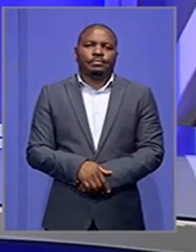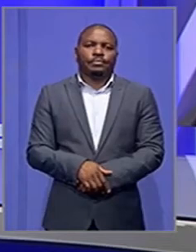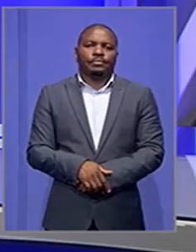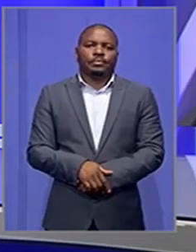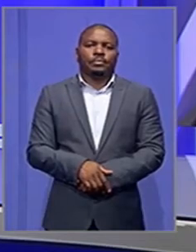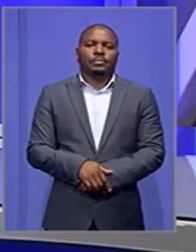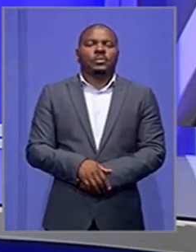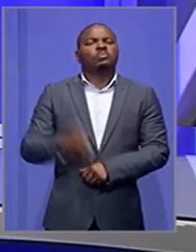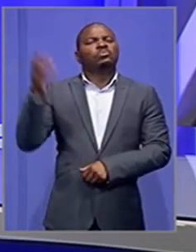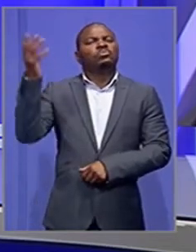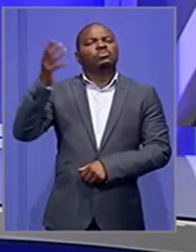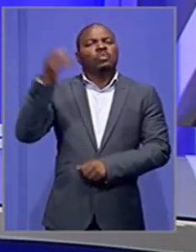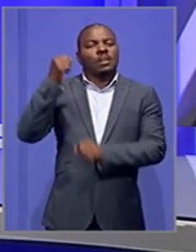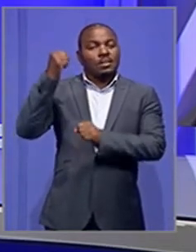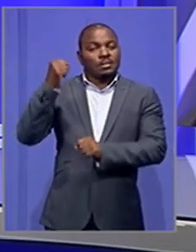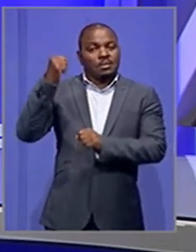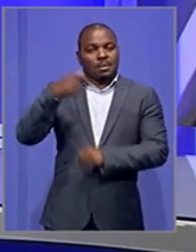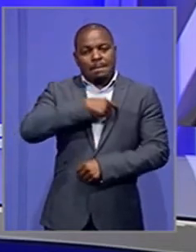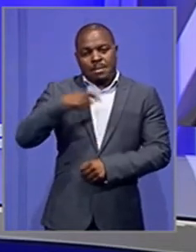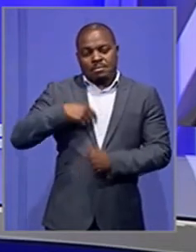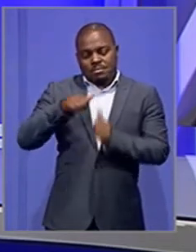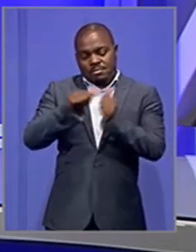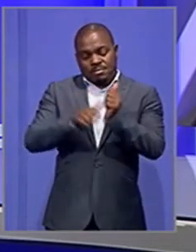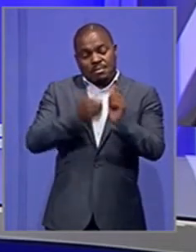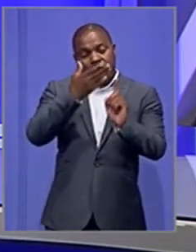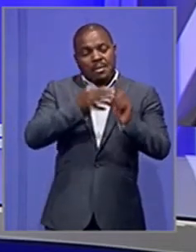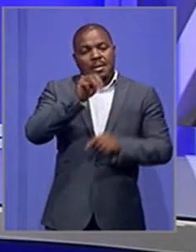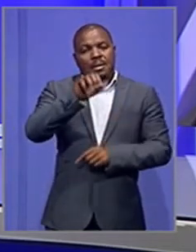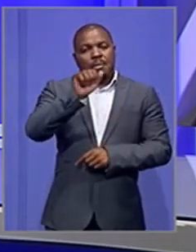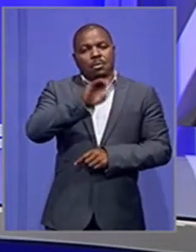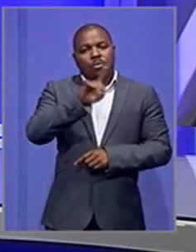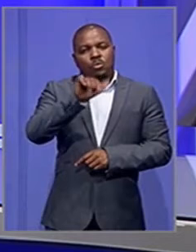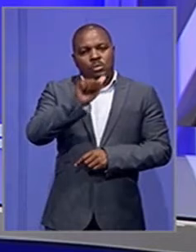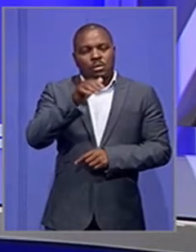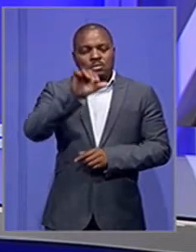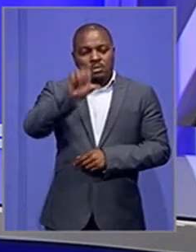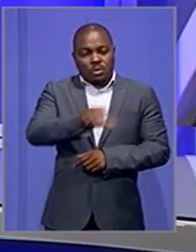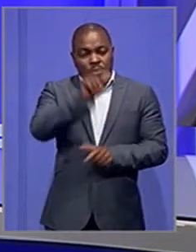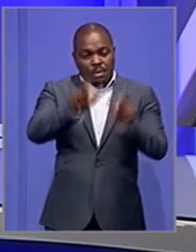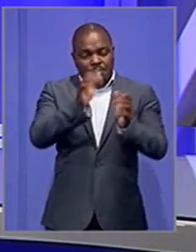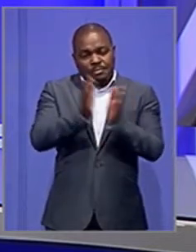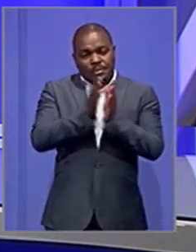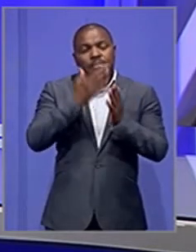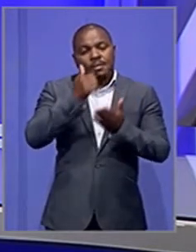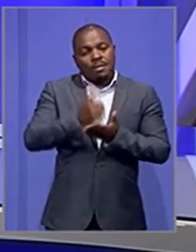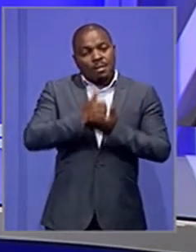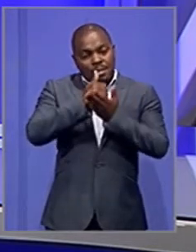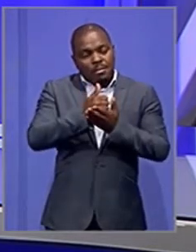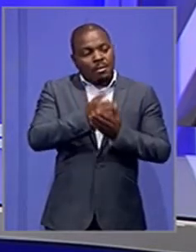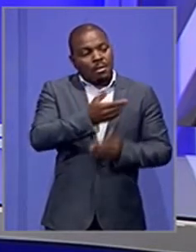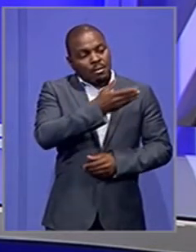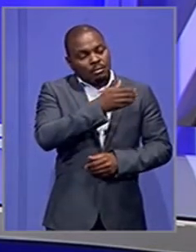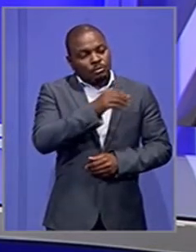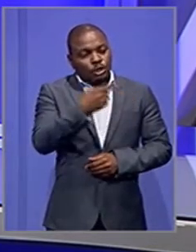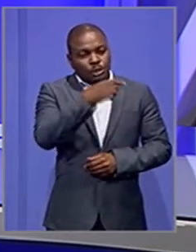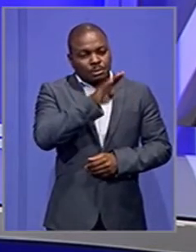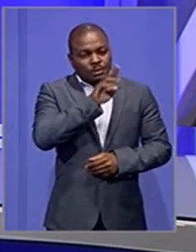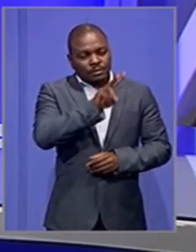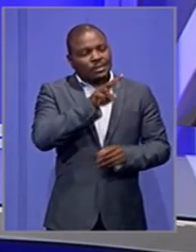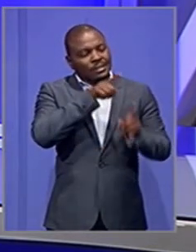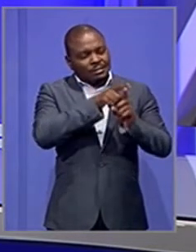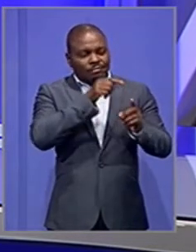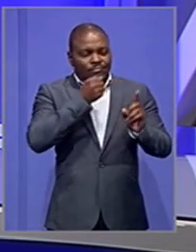Fa a neelana ka molaetsa wa Keresemose motlatsa moporesidente David Mabuza o ikuetse go maAforika Borwa go thusa mo twantshong ya tirisodikgoka ya bong go akaretsa le